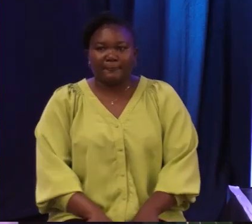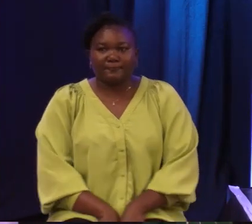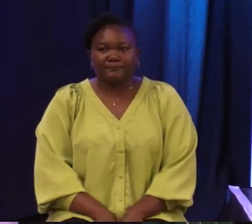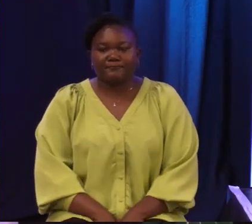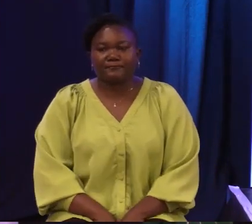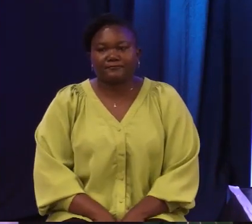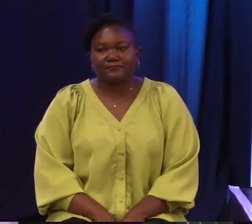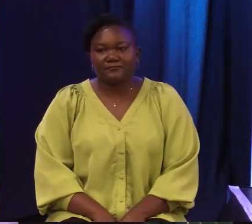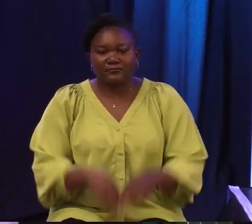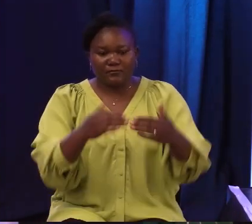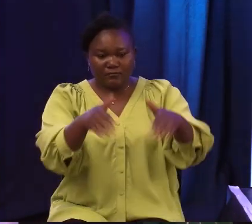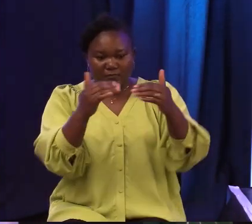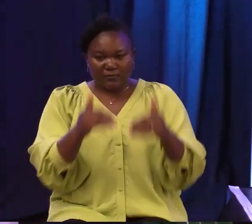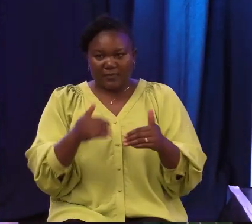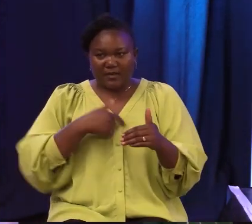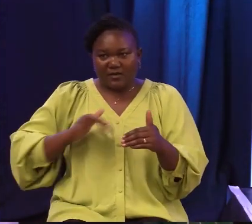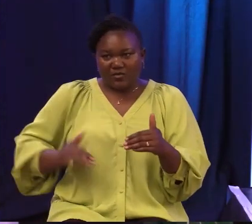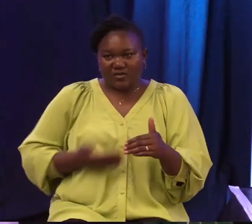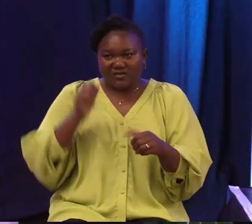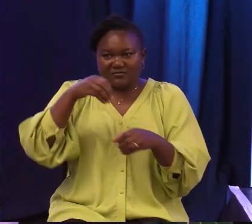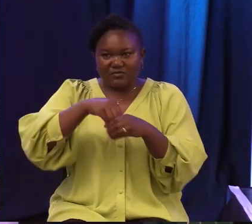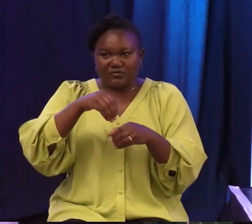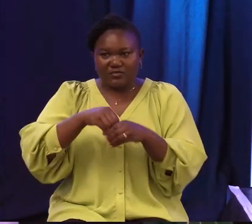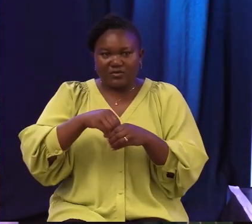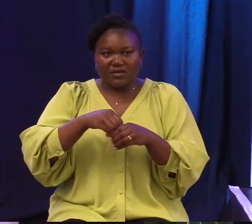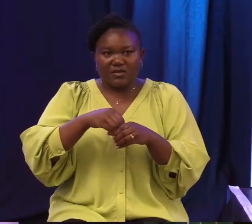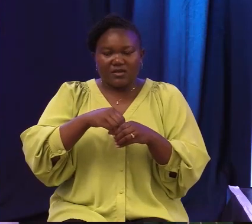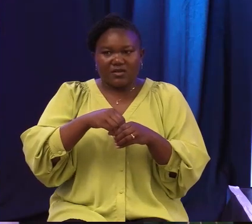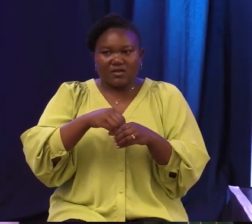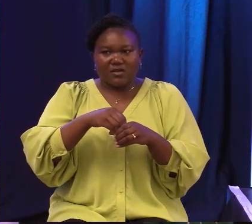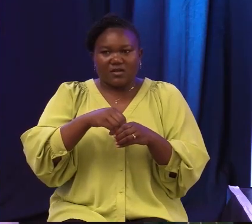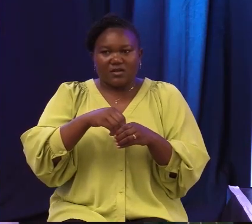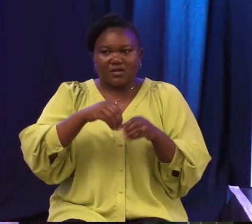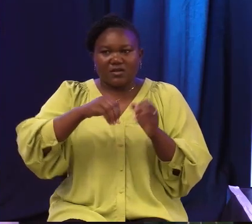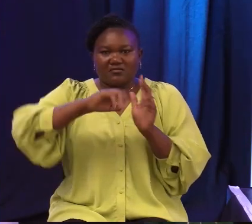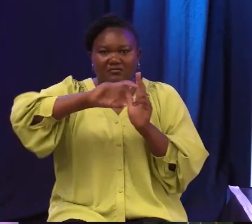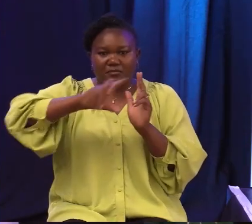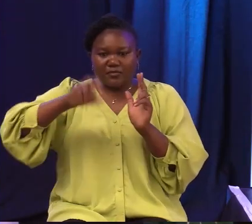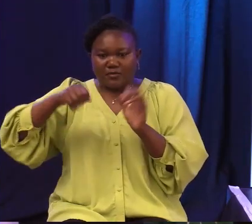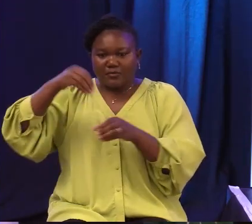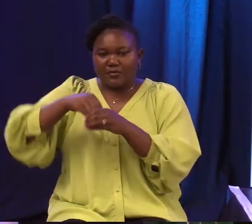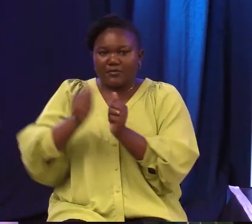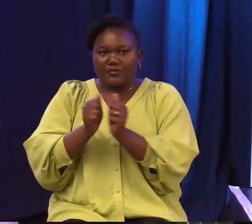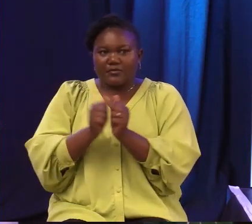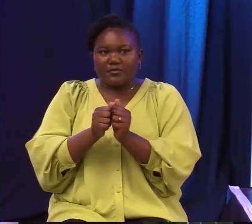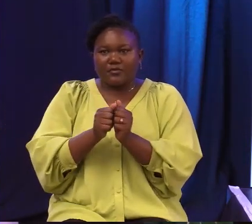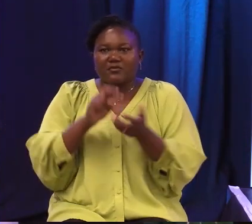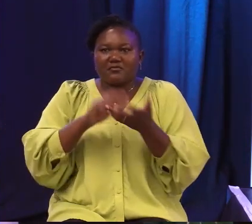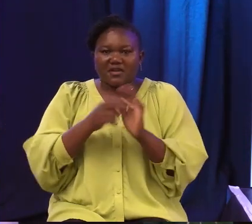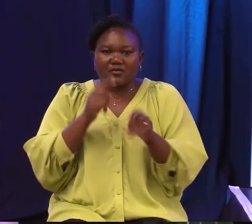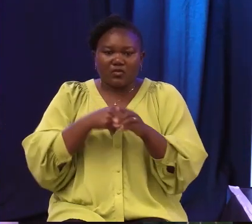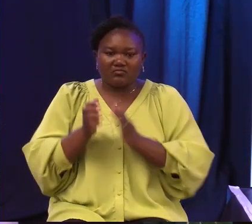Up next, I'd like to call upon Councillor Basil Otsup, who will be your Masters of Ceremony along with me today. Thank